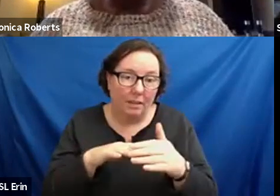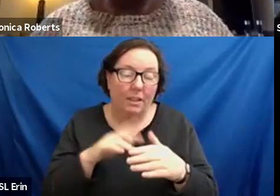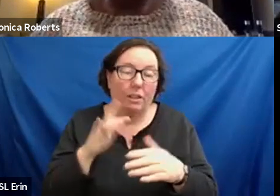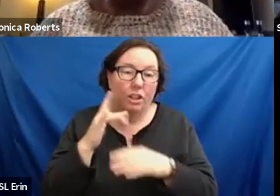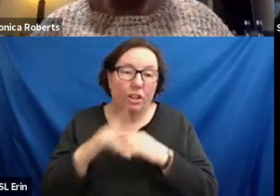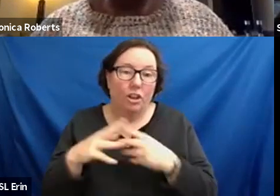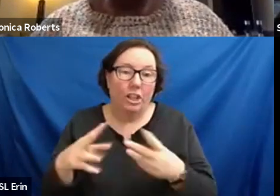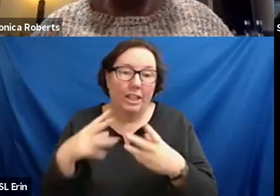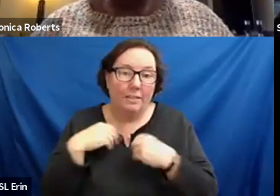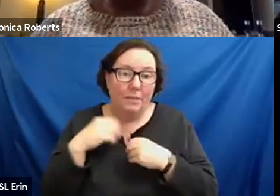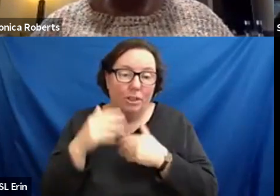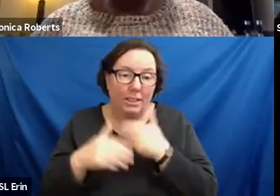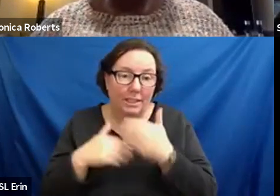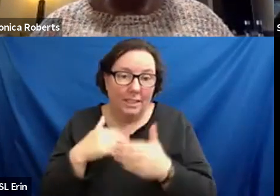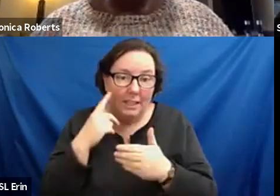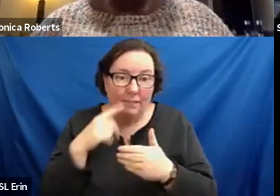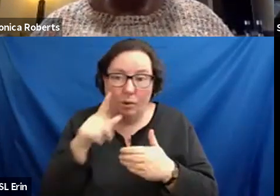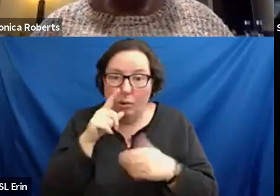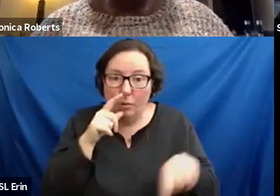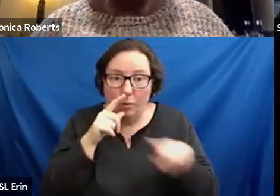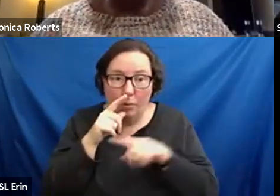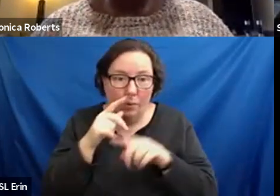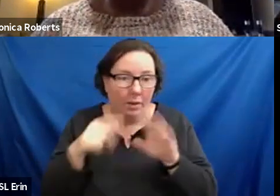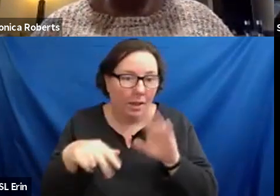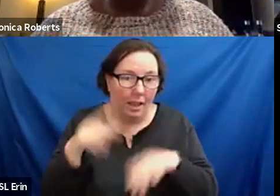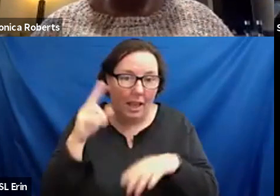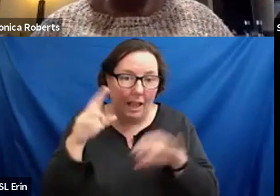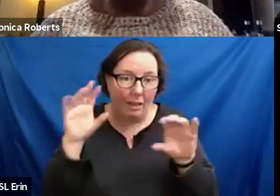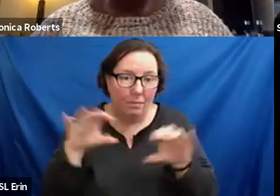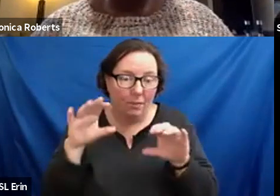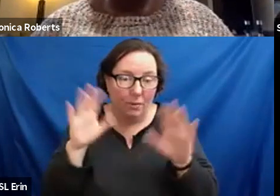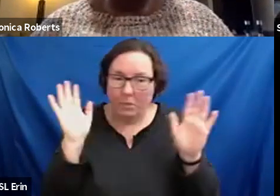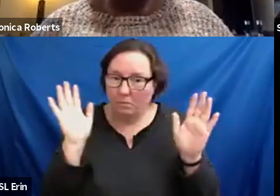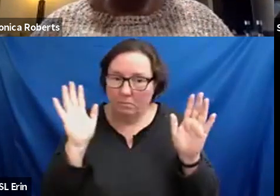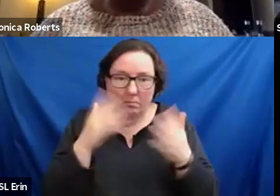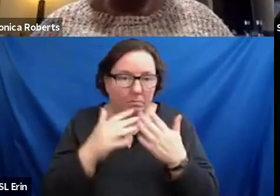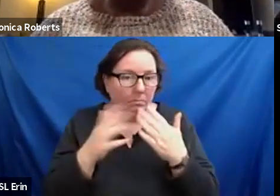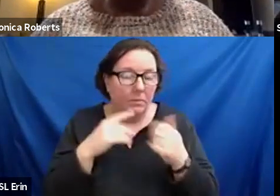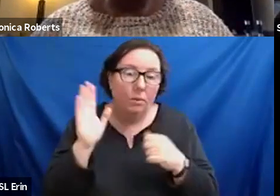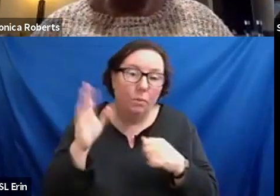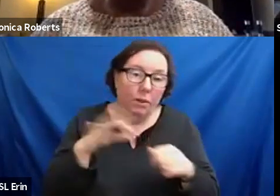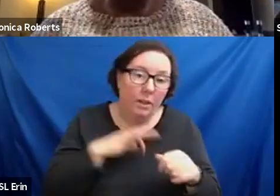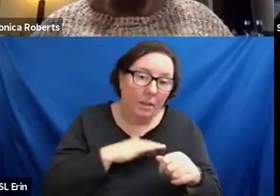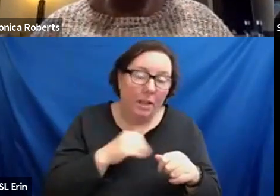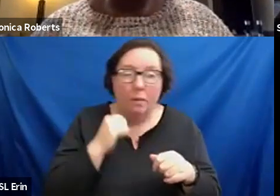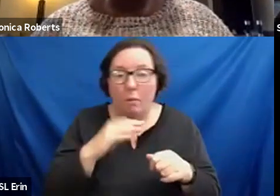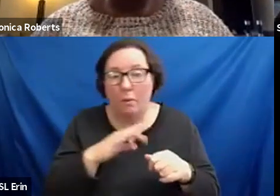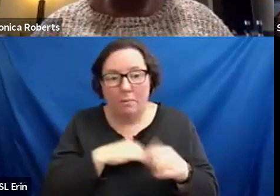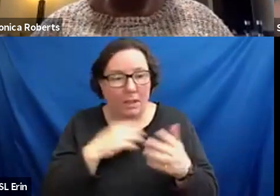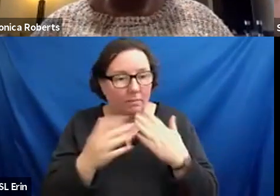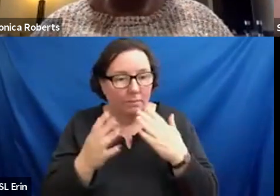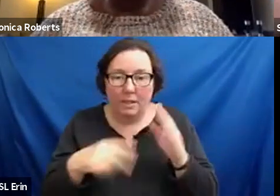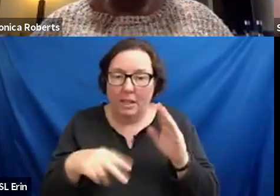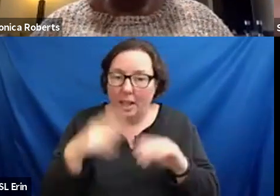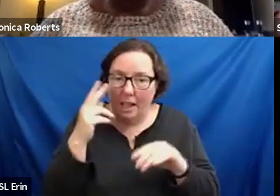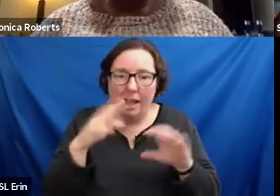admissions stage for those students who are high performing, regardless of whether they would have applied or wouldn't have applied. If they are high